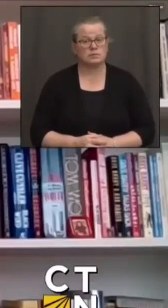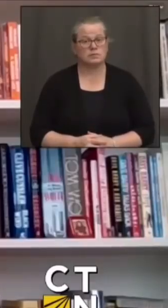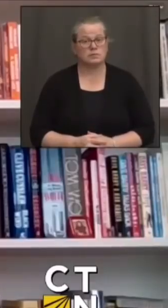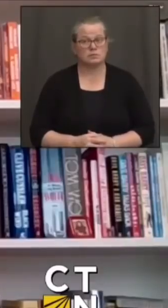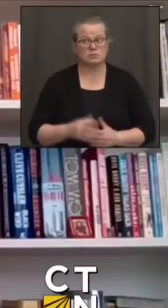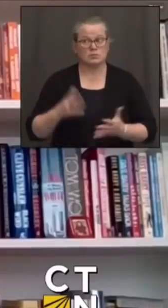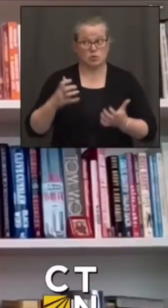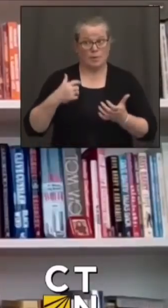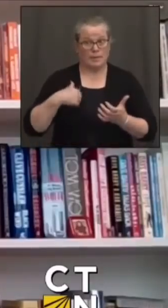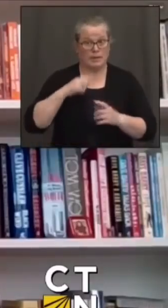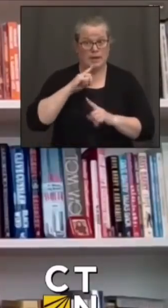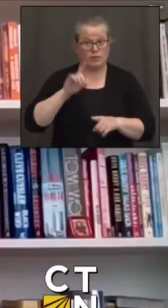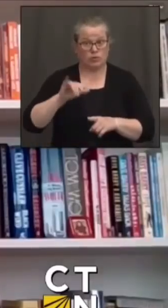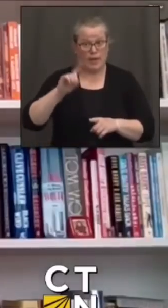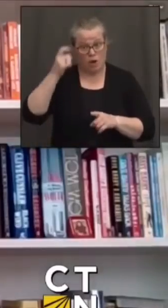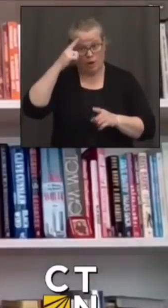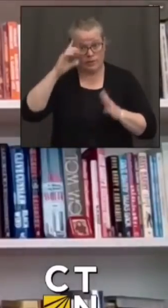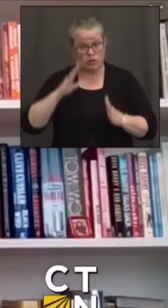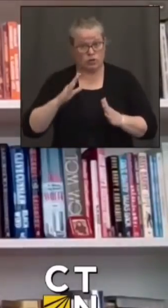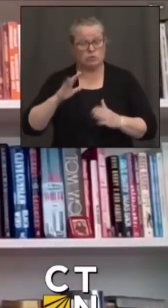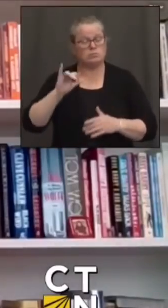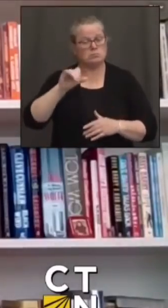You want me to take that, Governor? Sure.